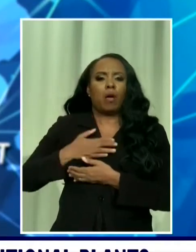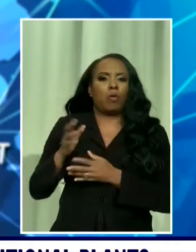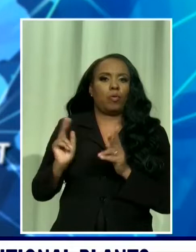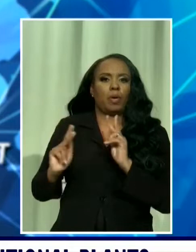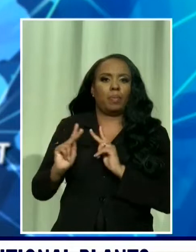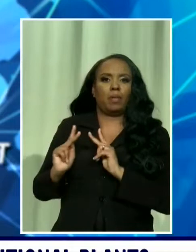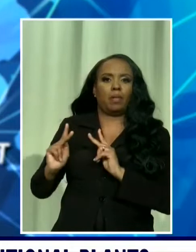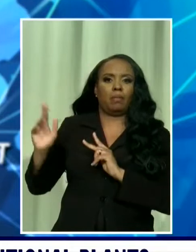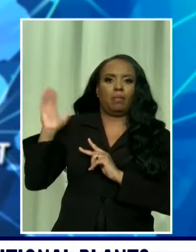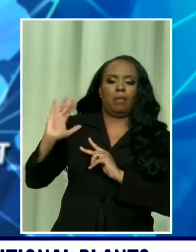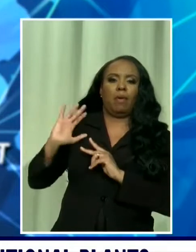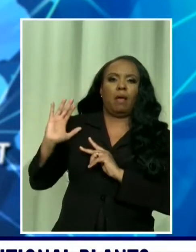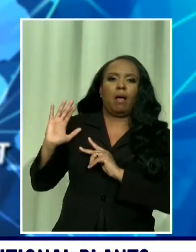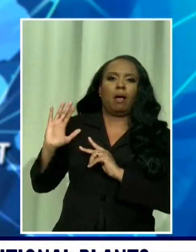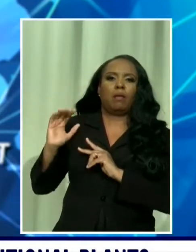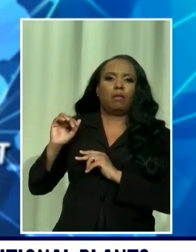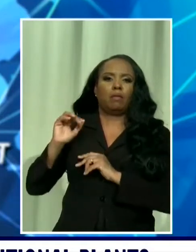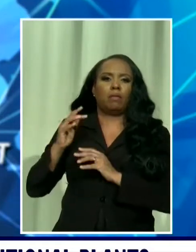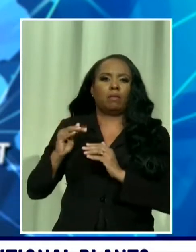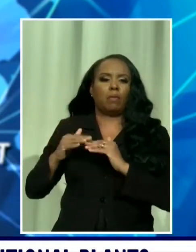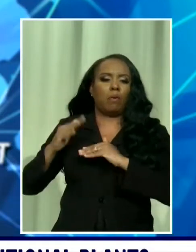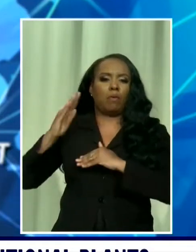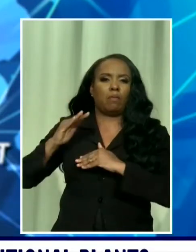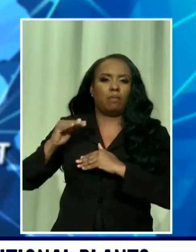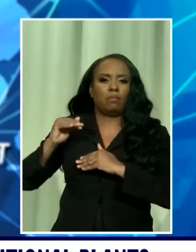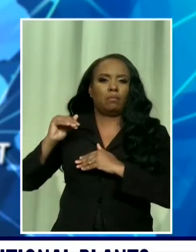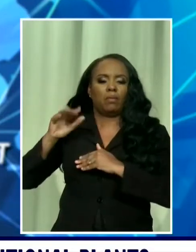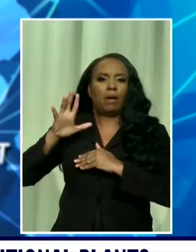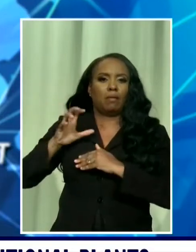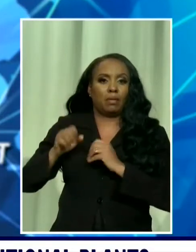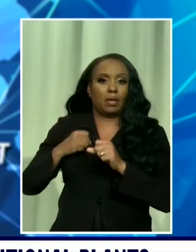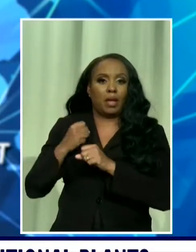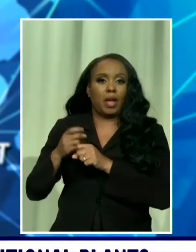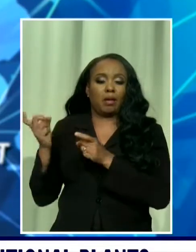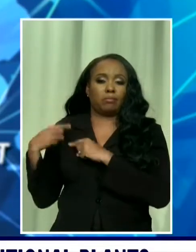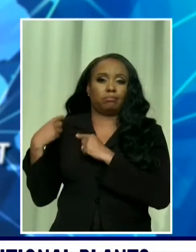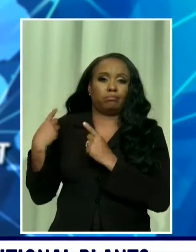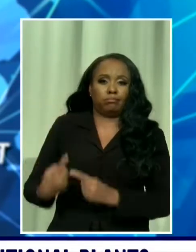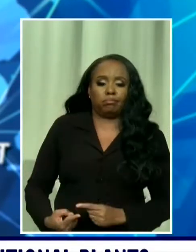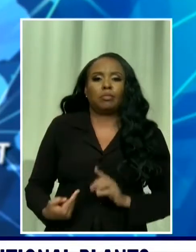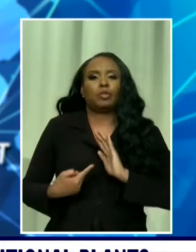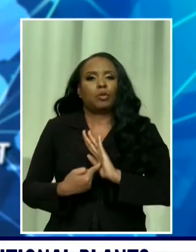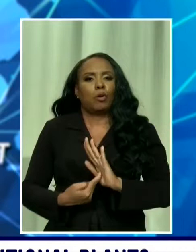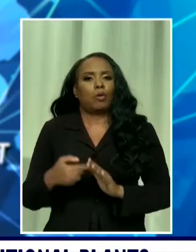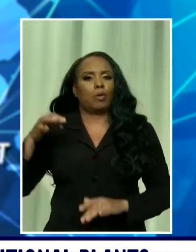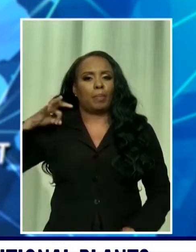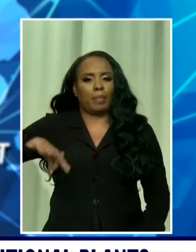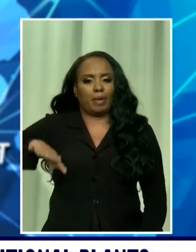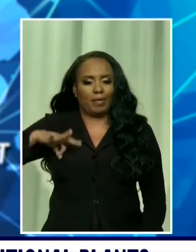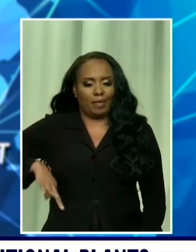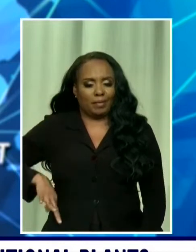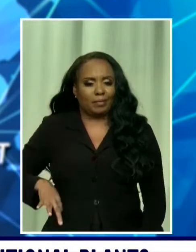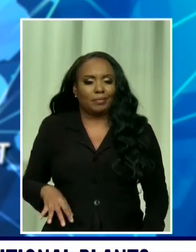for over 500 years, so there are many observations to show the benefits of these plants. We have also